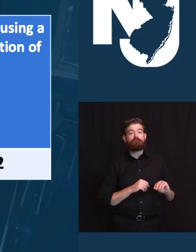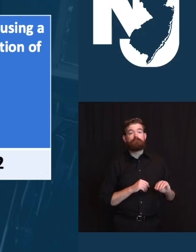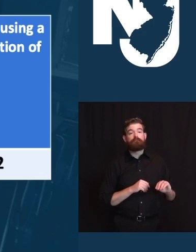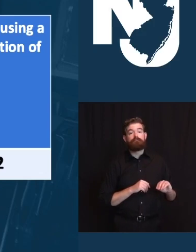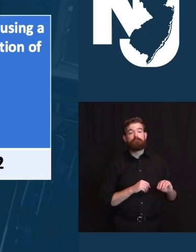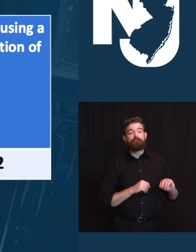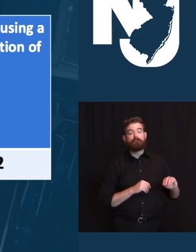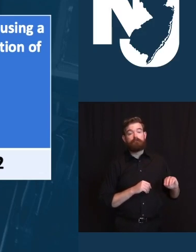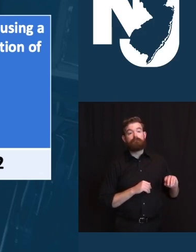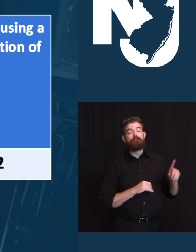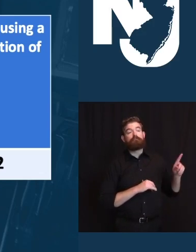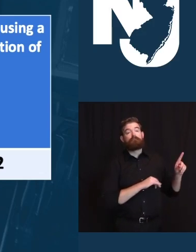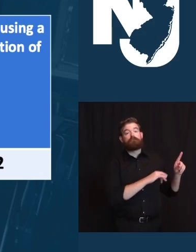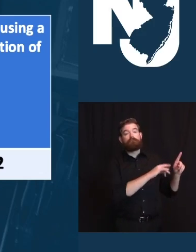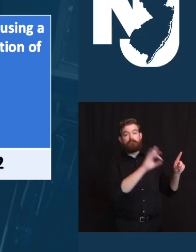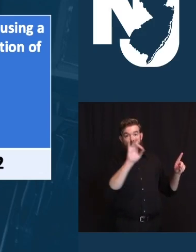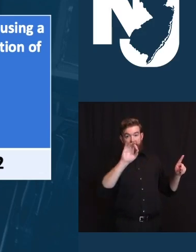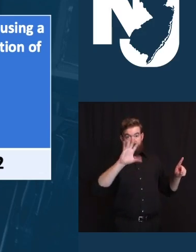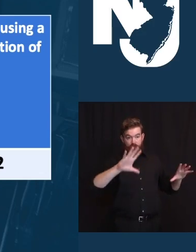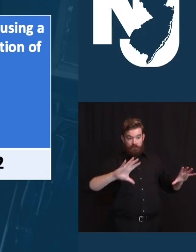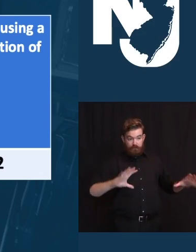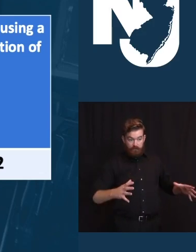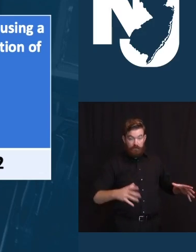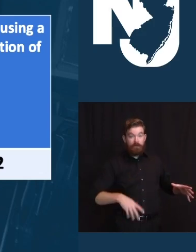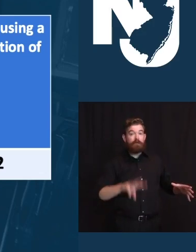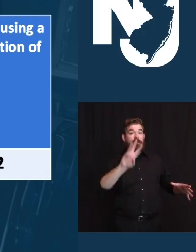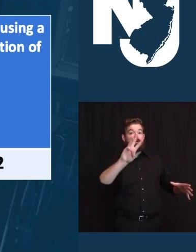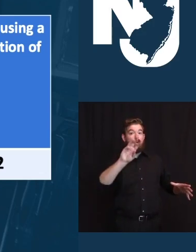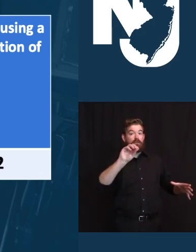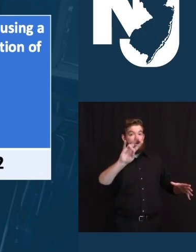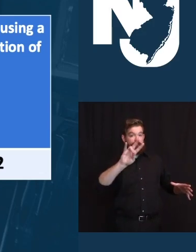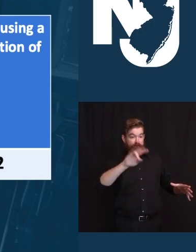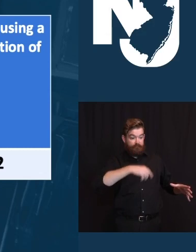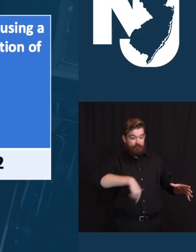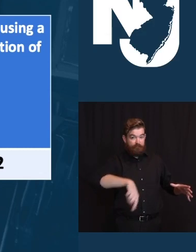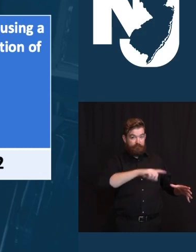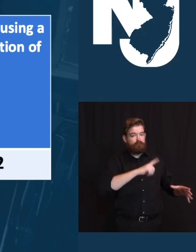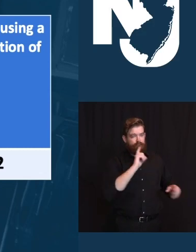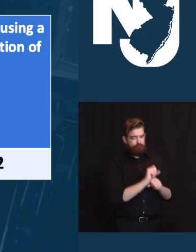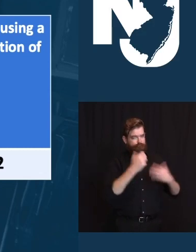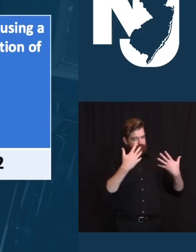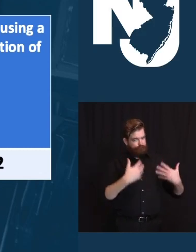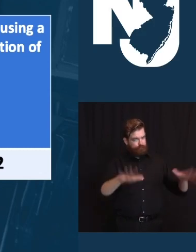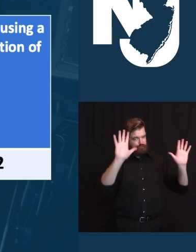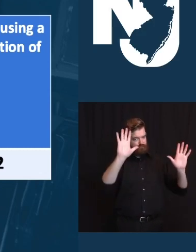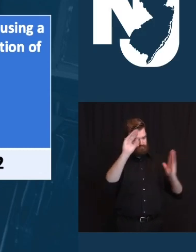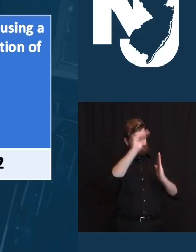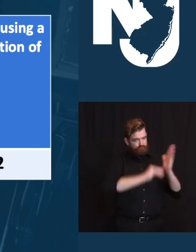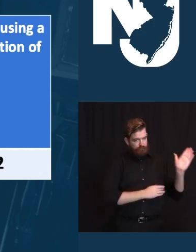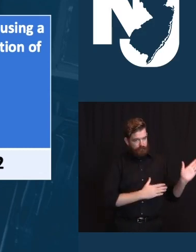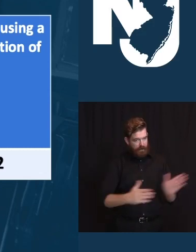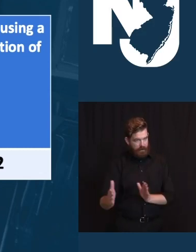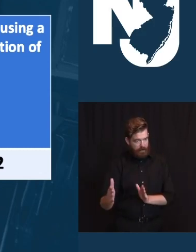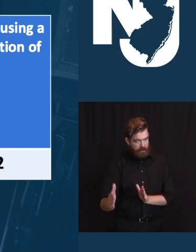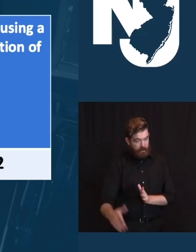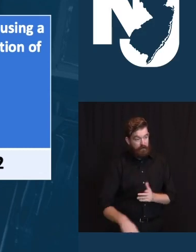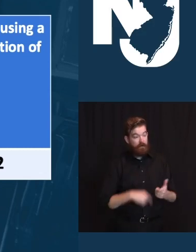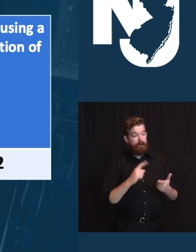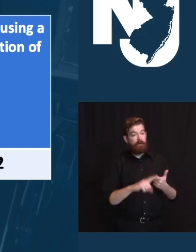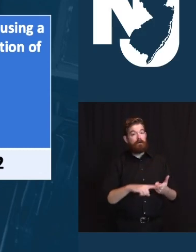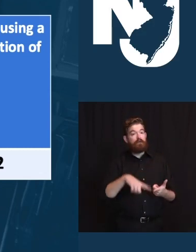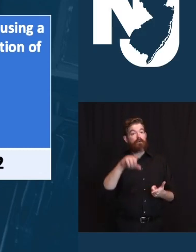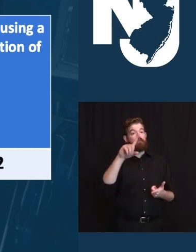complete, 180 have been returned for revision, and 17 have not yet been reviewed. And to be clear, on the plans